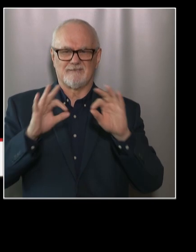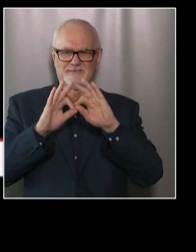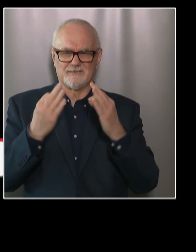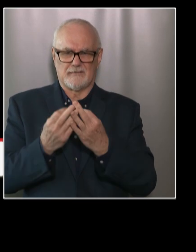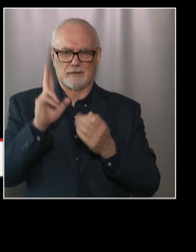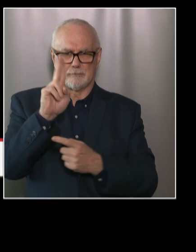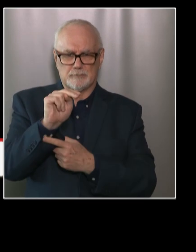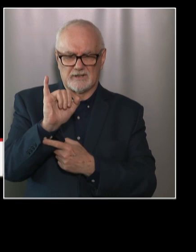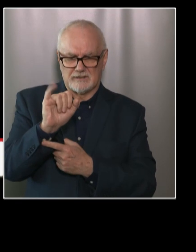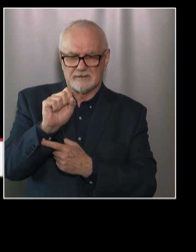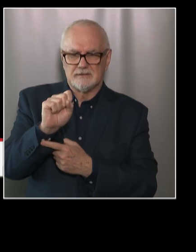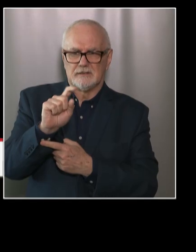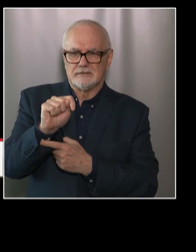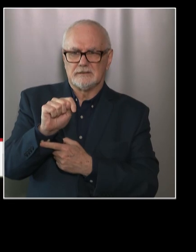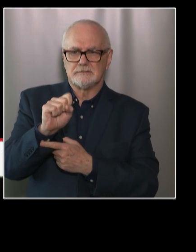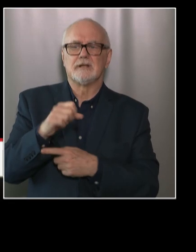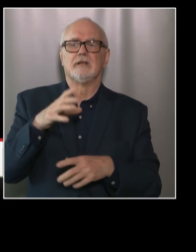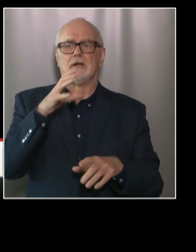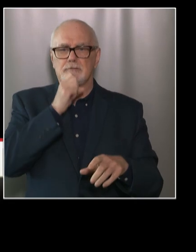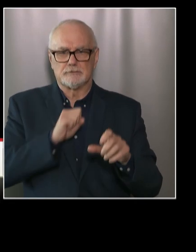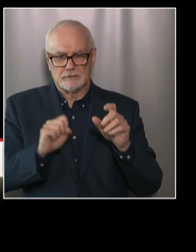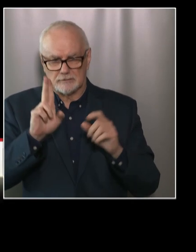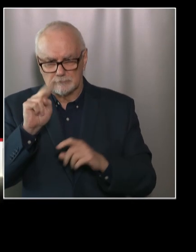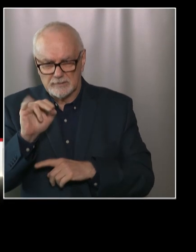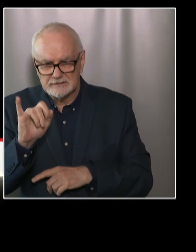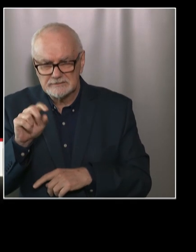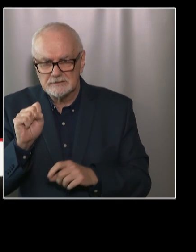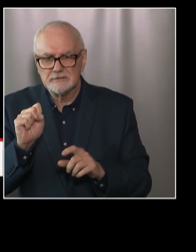affordable units at 30, 50, and 60% of AMI.